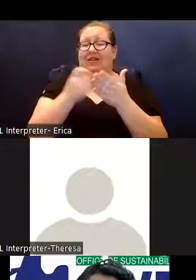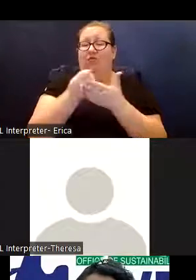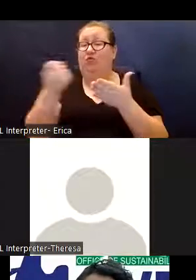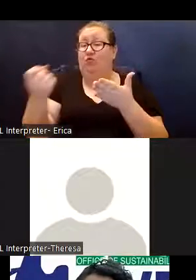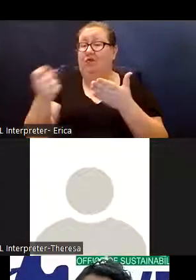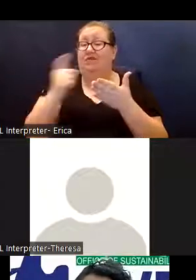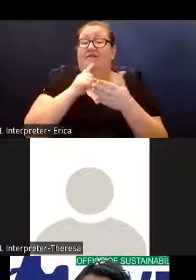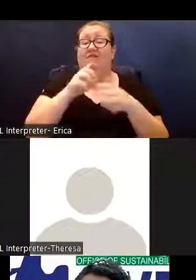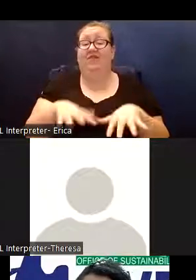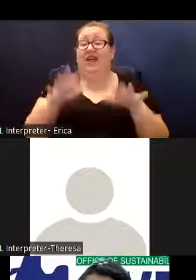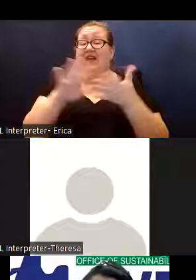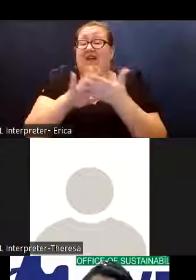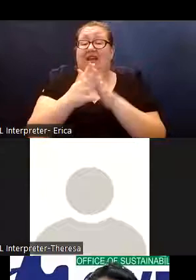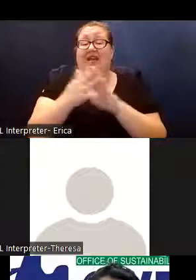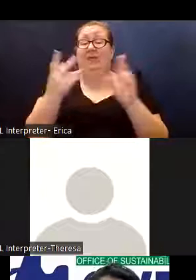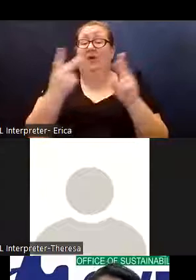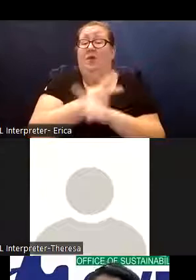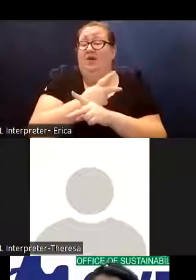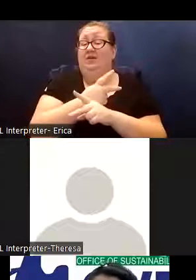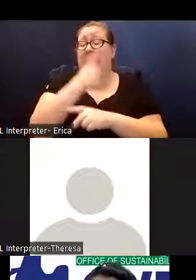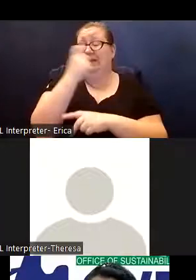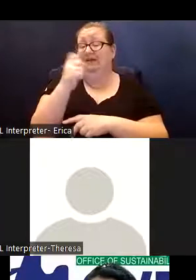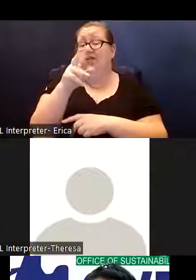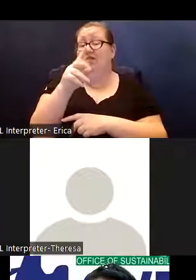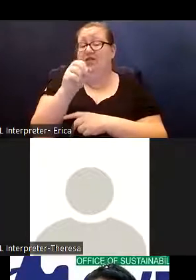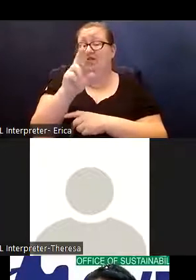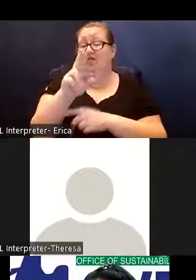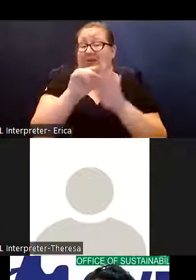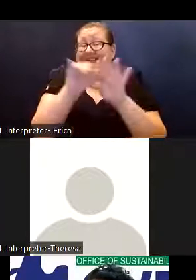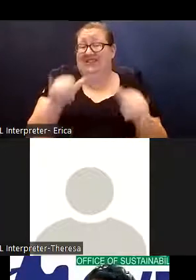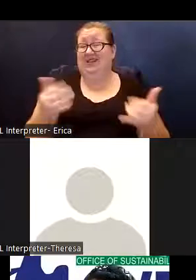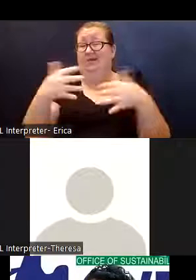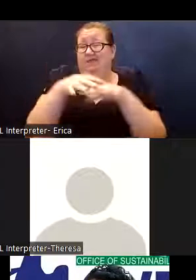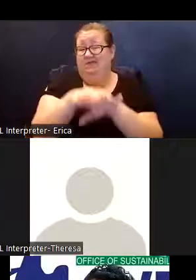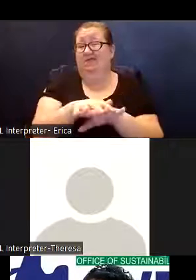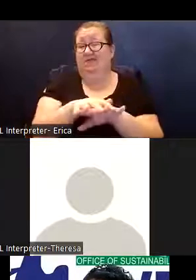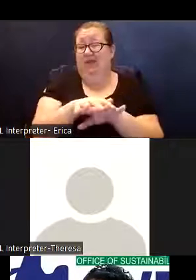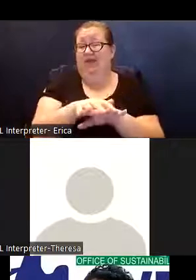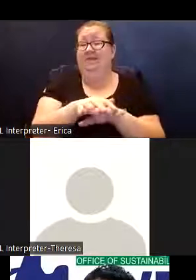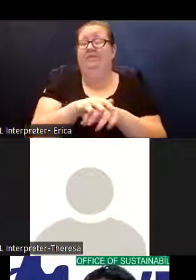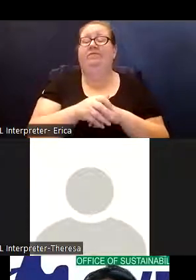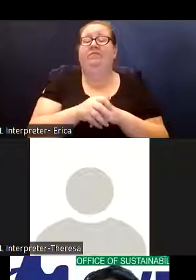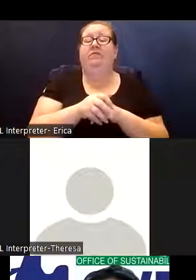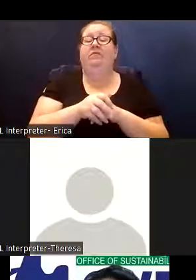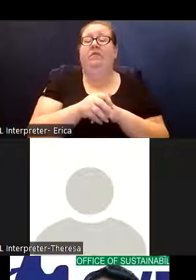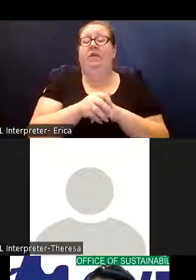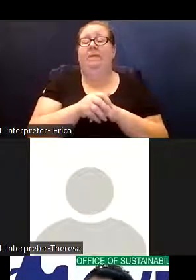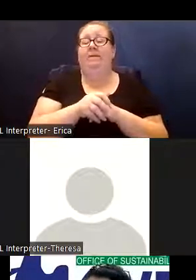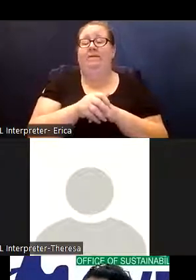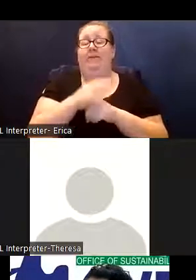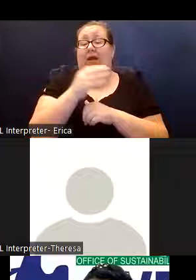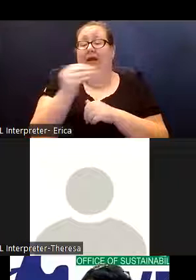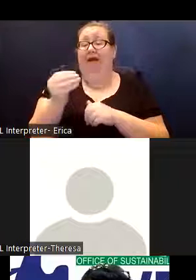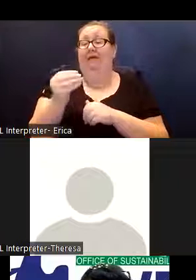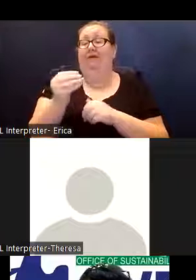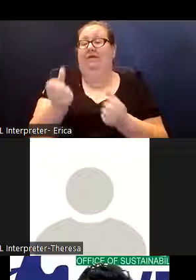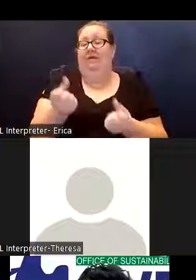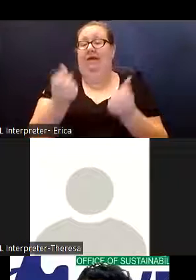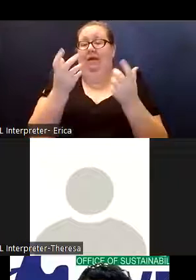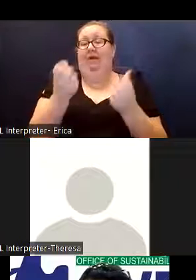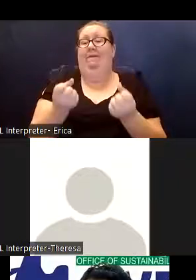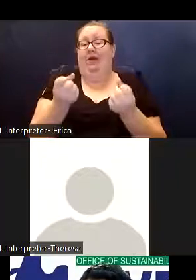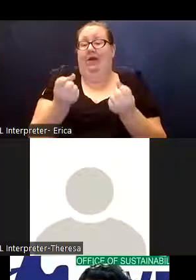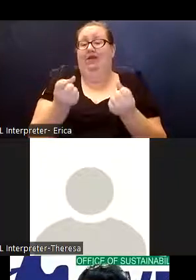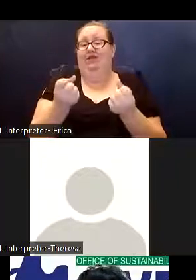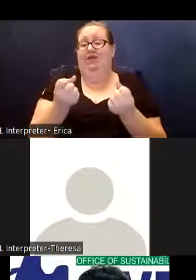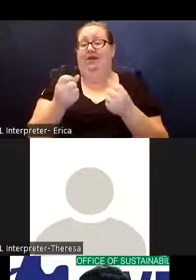exacerbated by our sewer system, our combined sewer systems, and the degree of